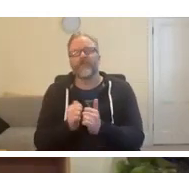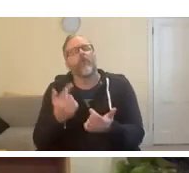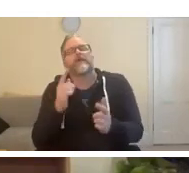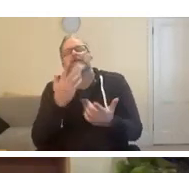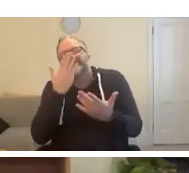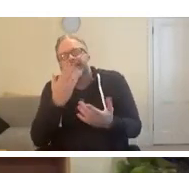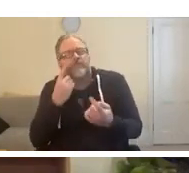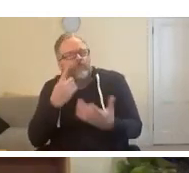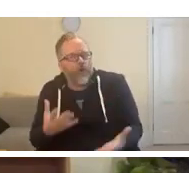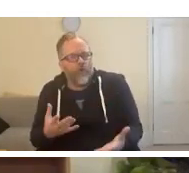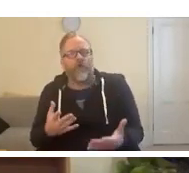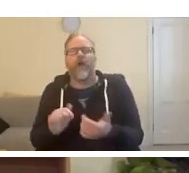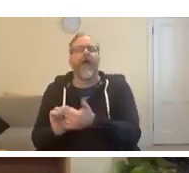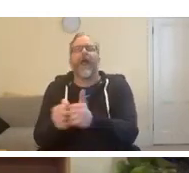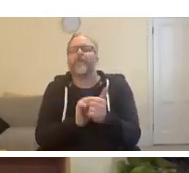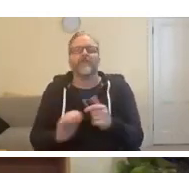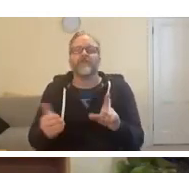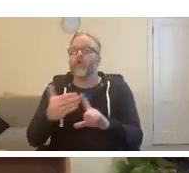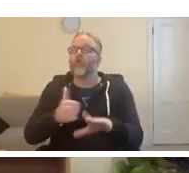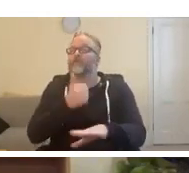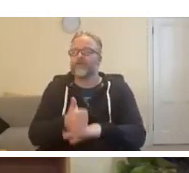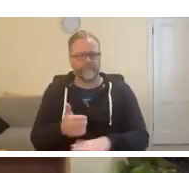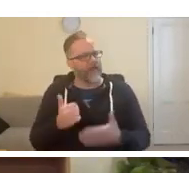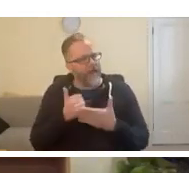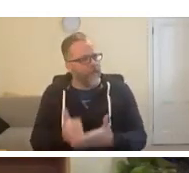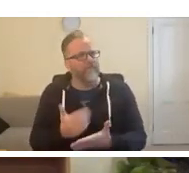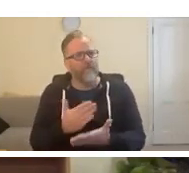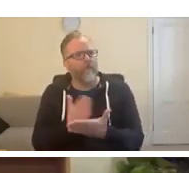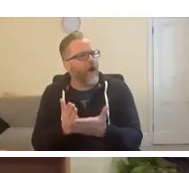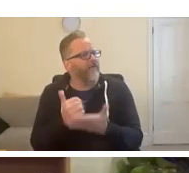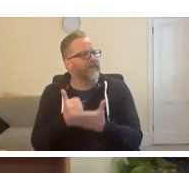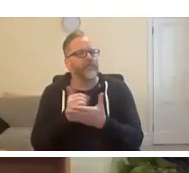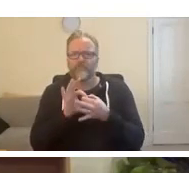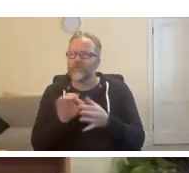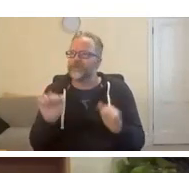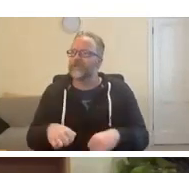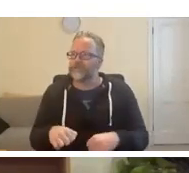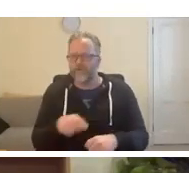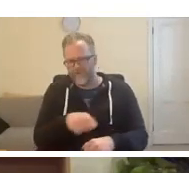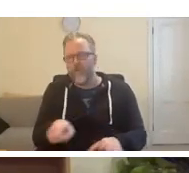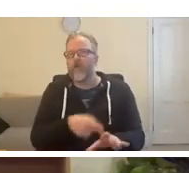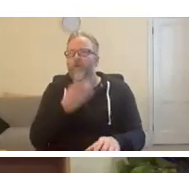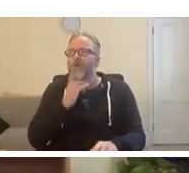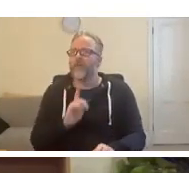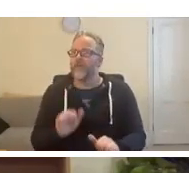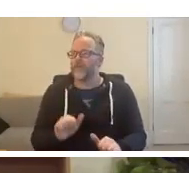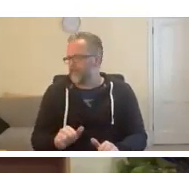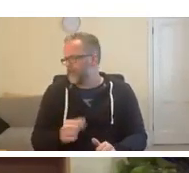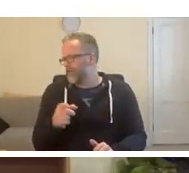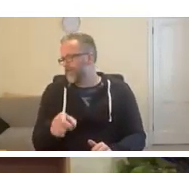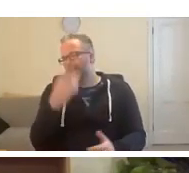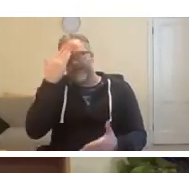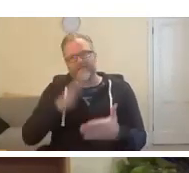suggested that collaborative goal setting is a helpful element of the therapeutic relationship for young people who